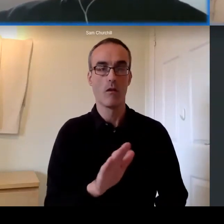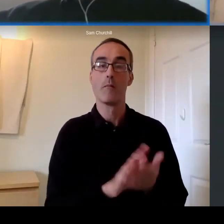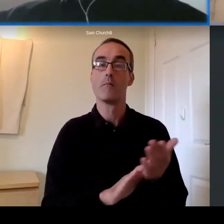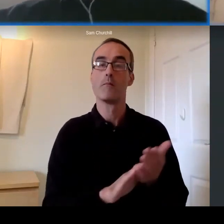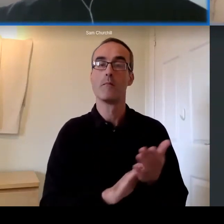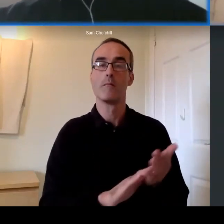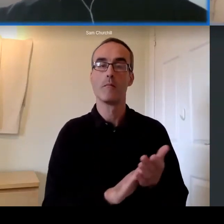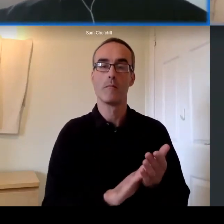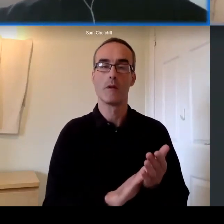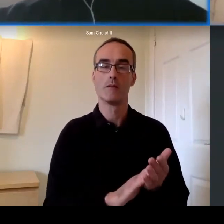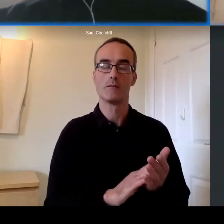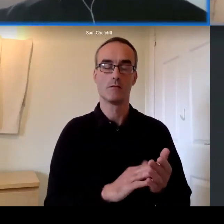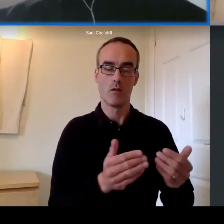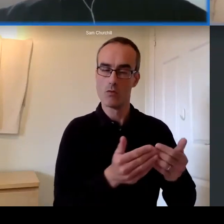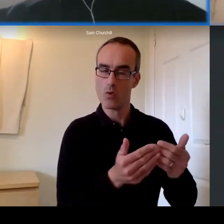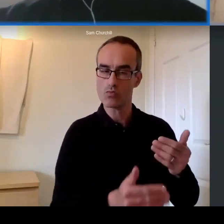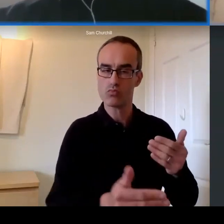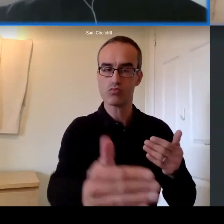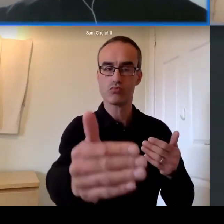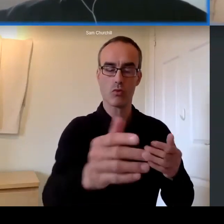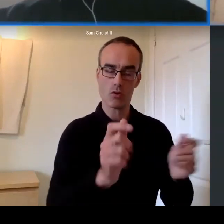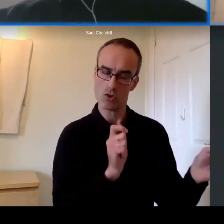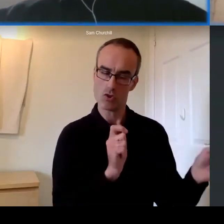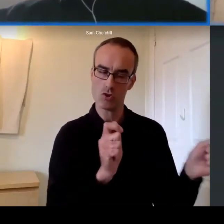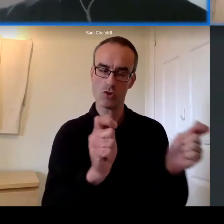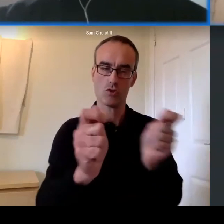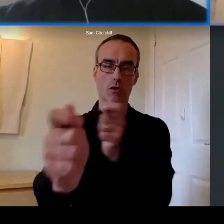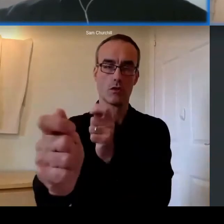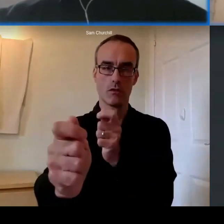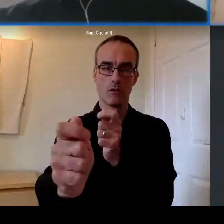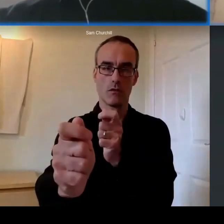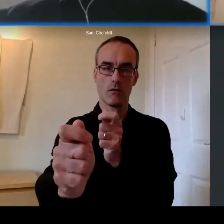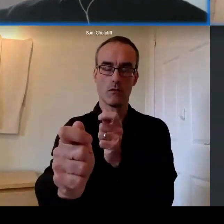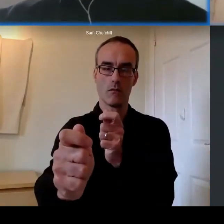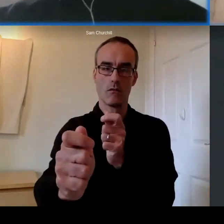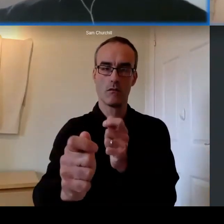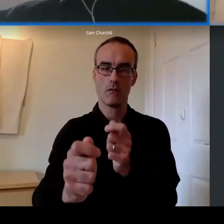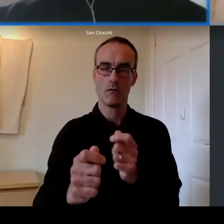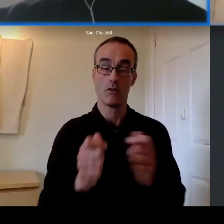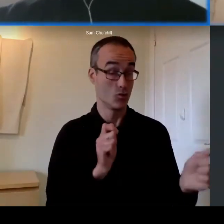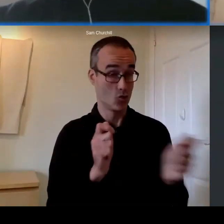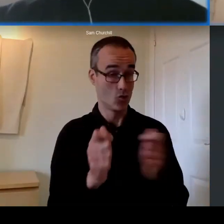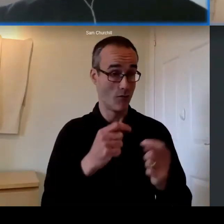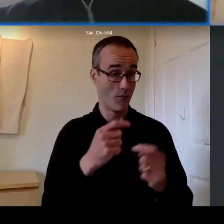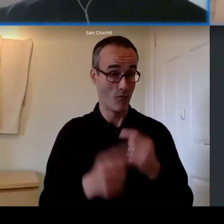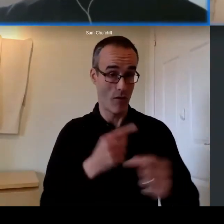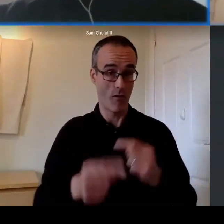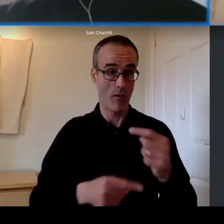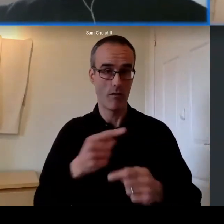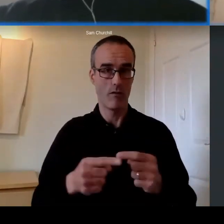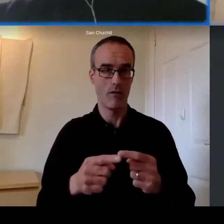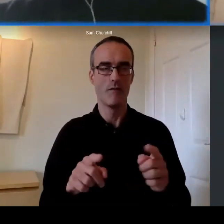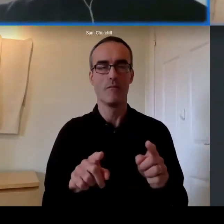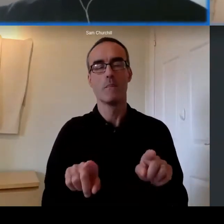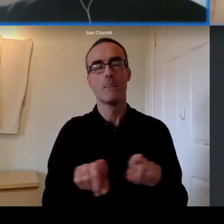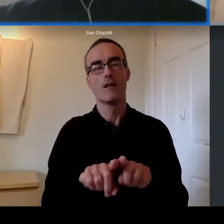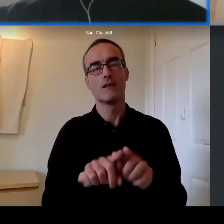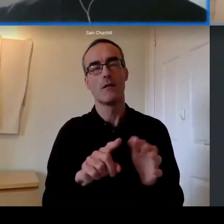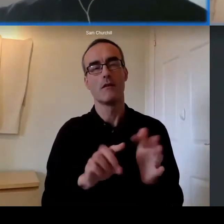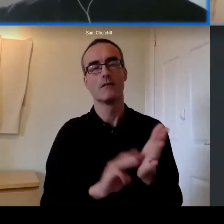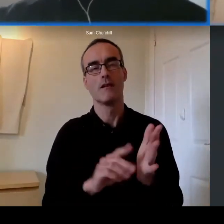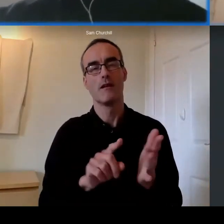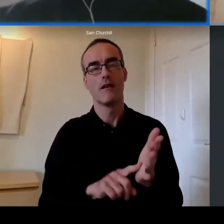And that's where the charter Emily was talking about. It's got to be based on, the capture phase for us. It's